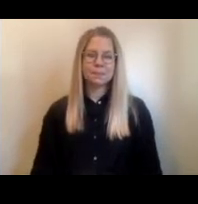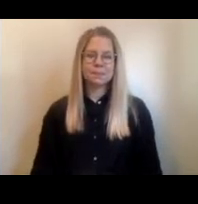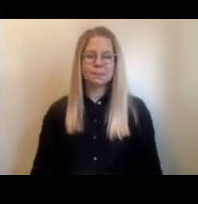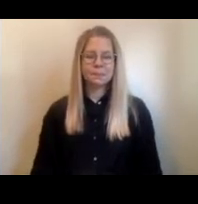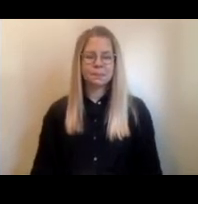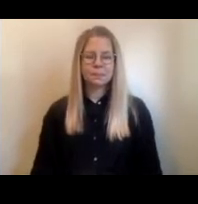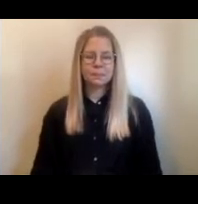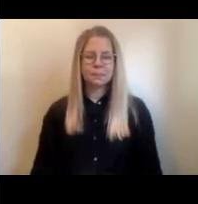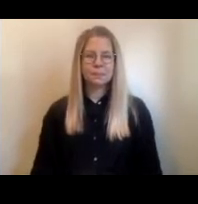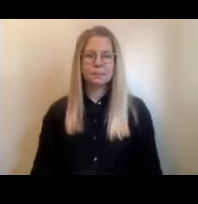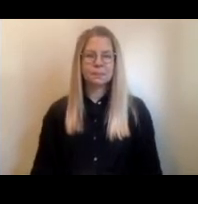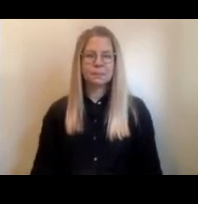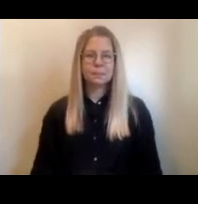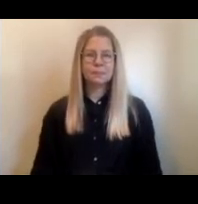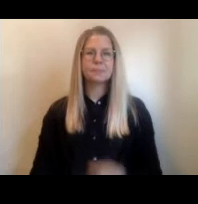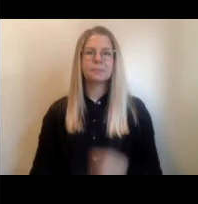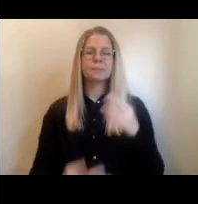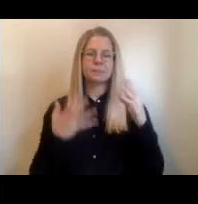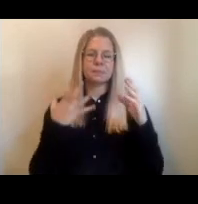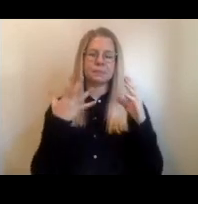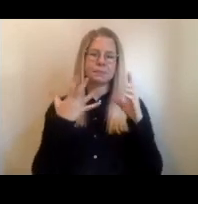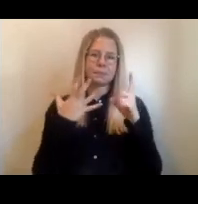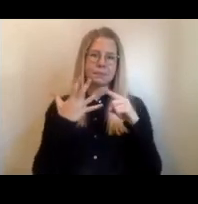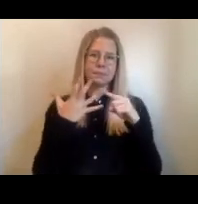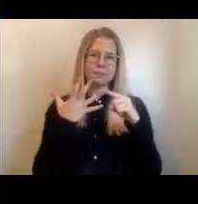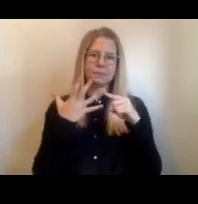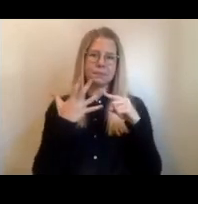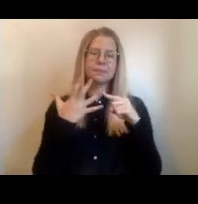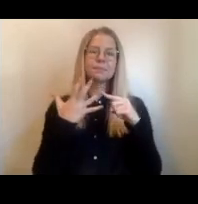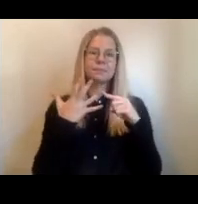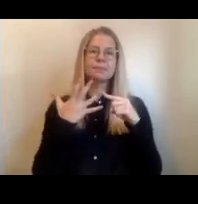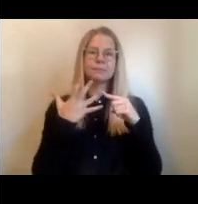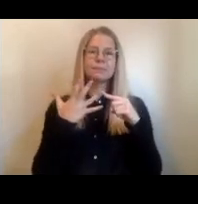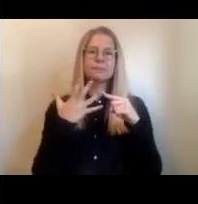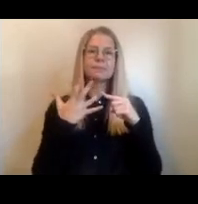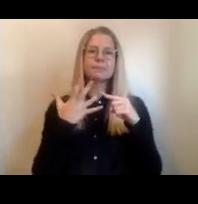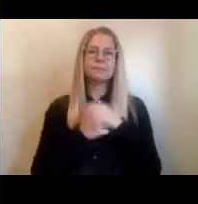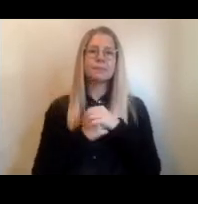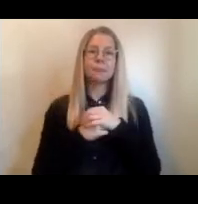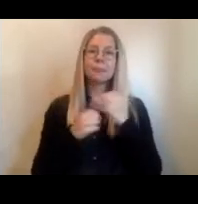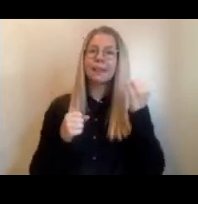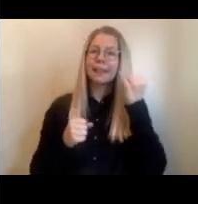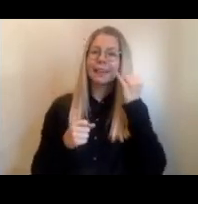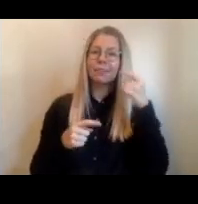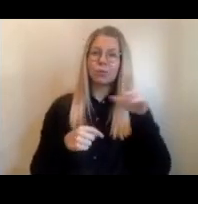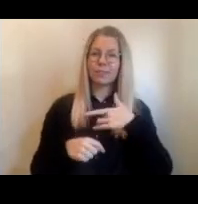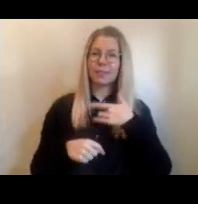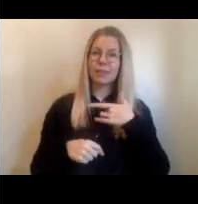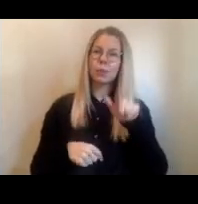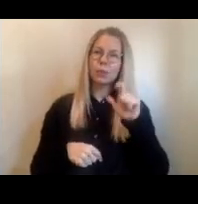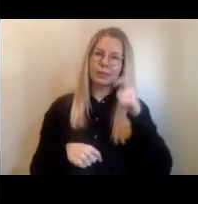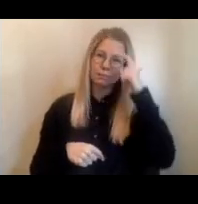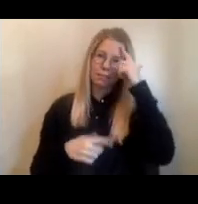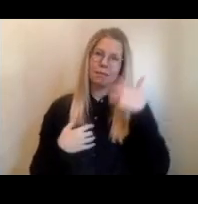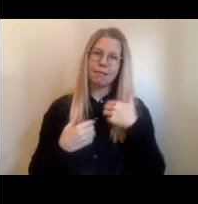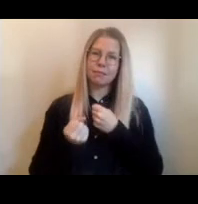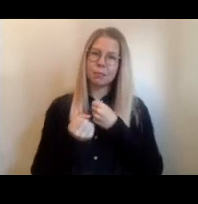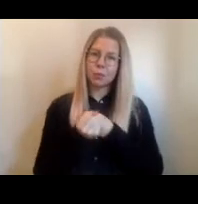Fourth question. How would you rate yourself in terms of how likely you are to seek mental health help if you needed it,